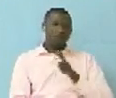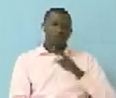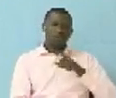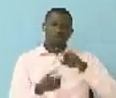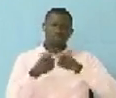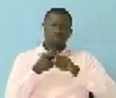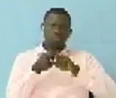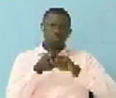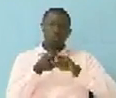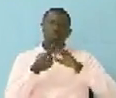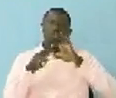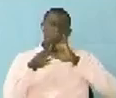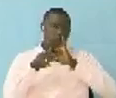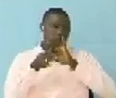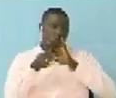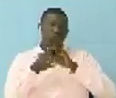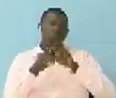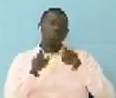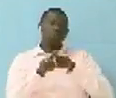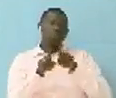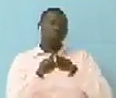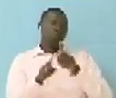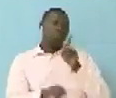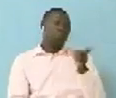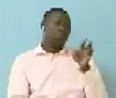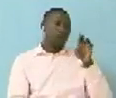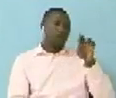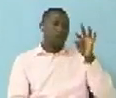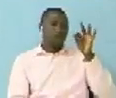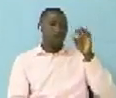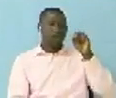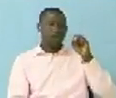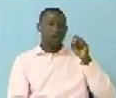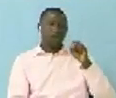Ask me about the military that I was in charge.